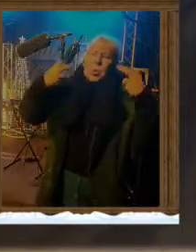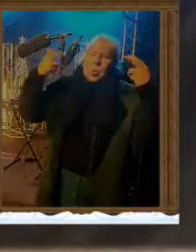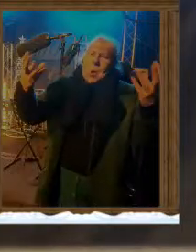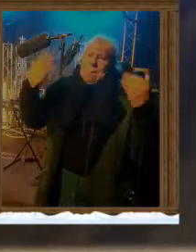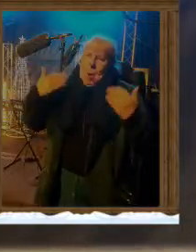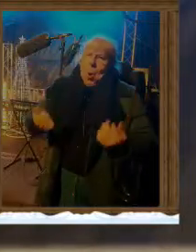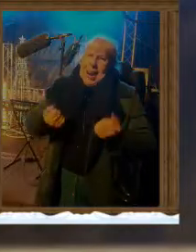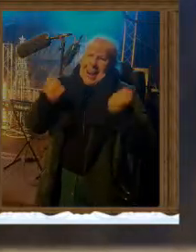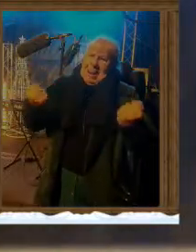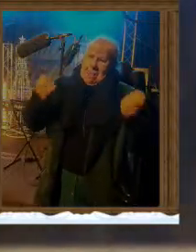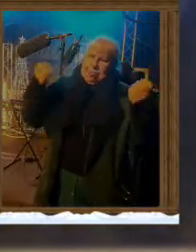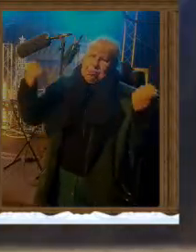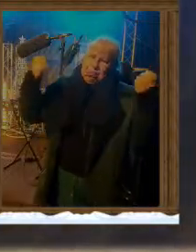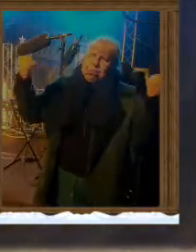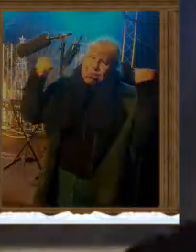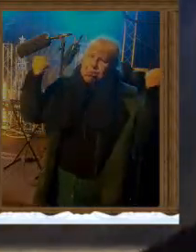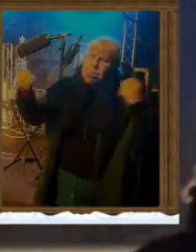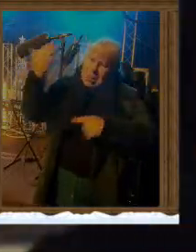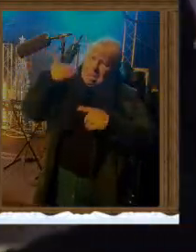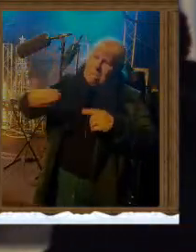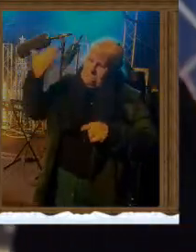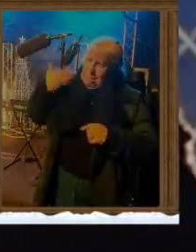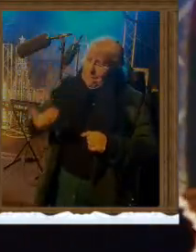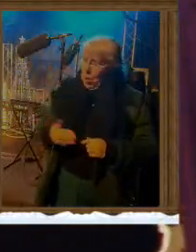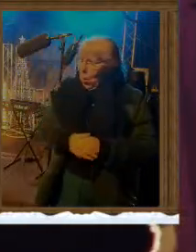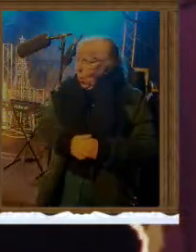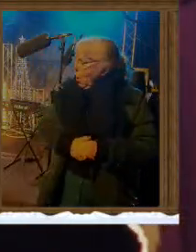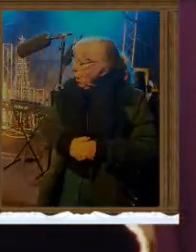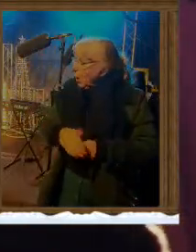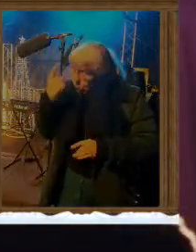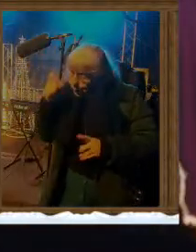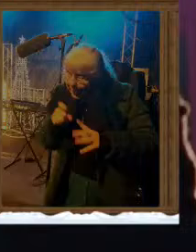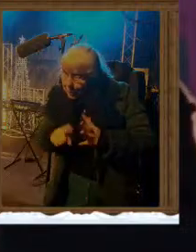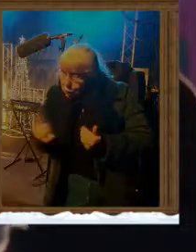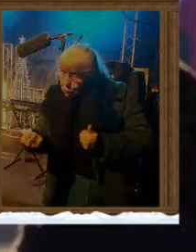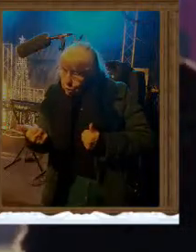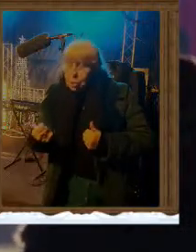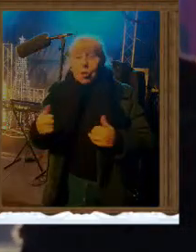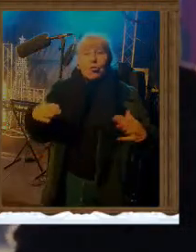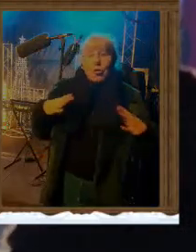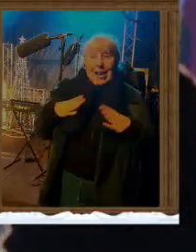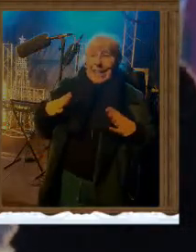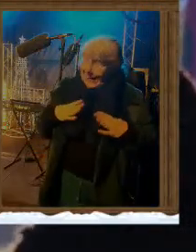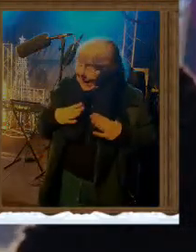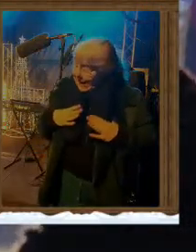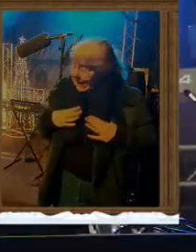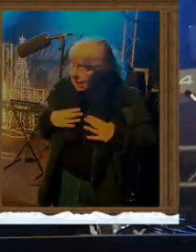have ever cheered before in your life. You can do it, right? Are we ready?